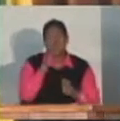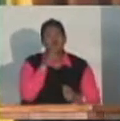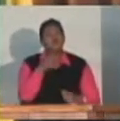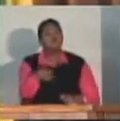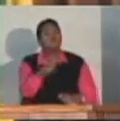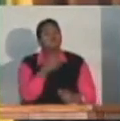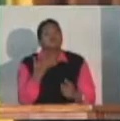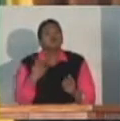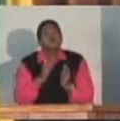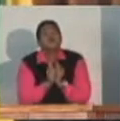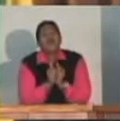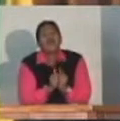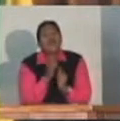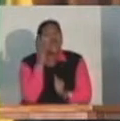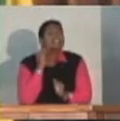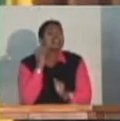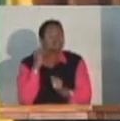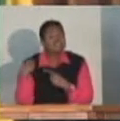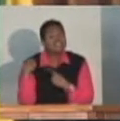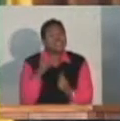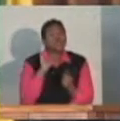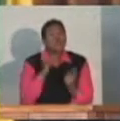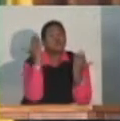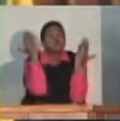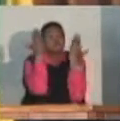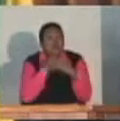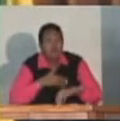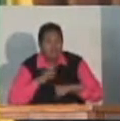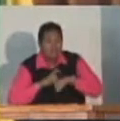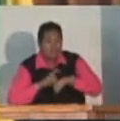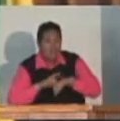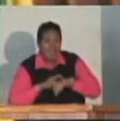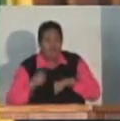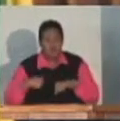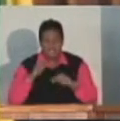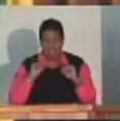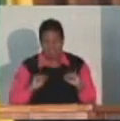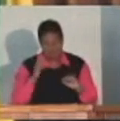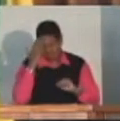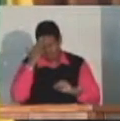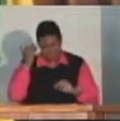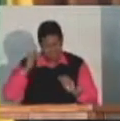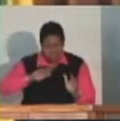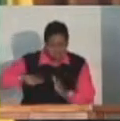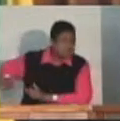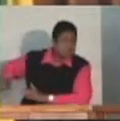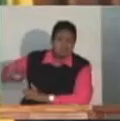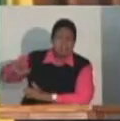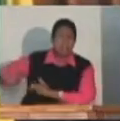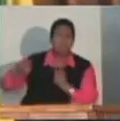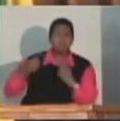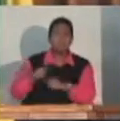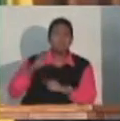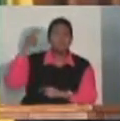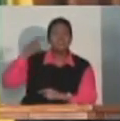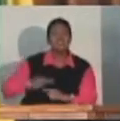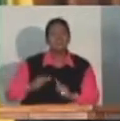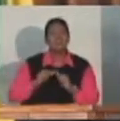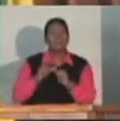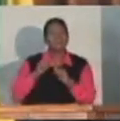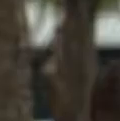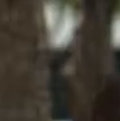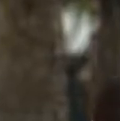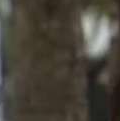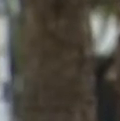so much together since those darkest of times, we can move on from this painful legacy and continue to build for the